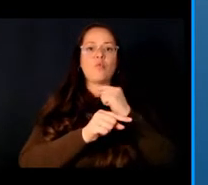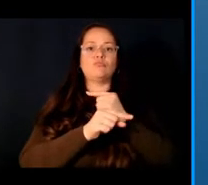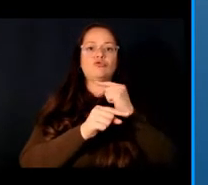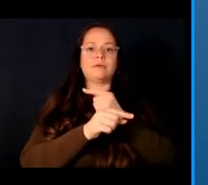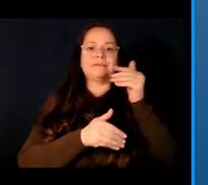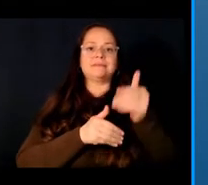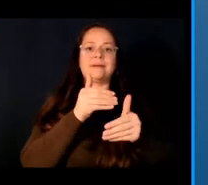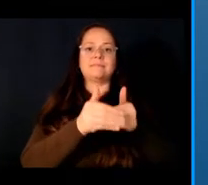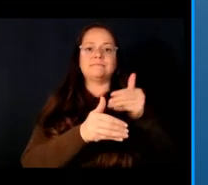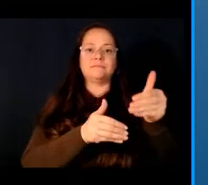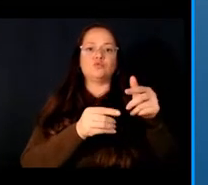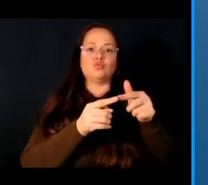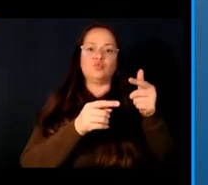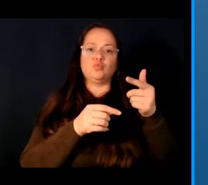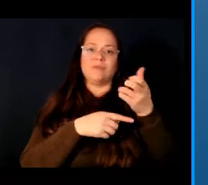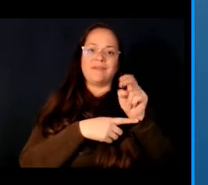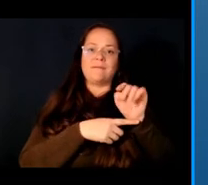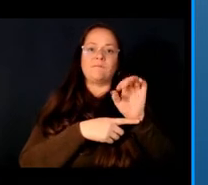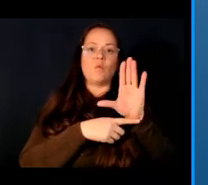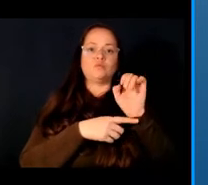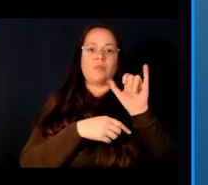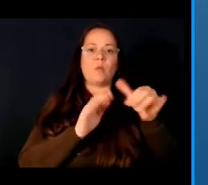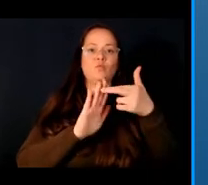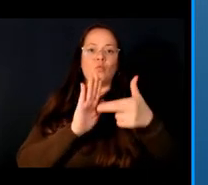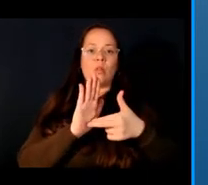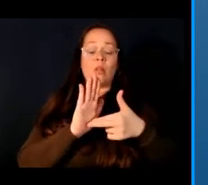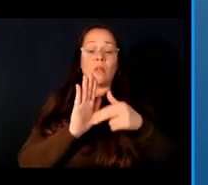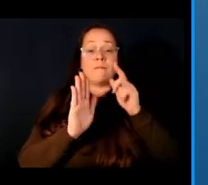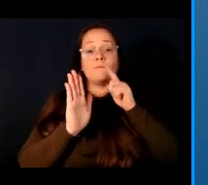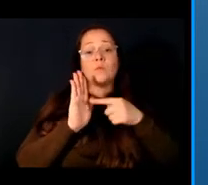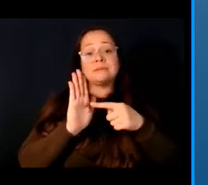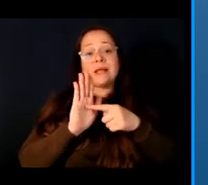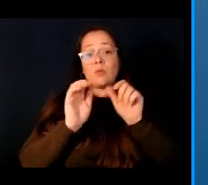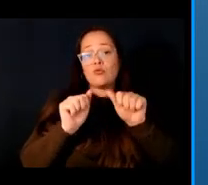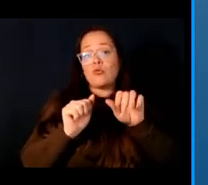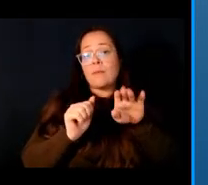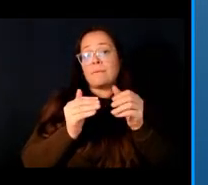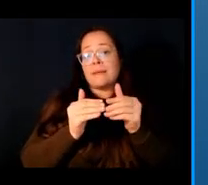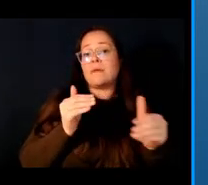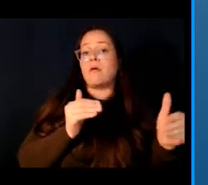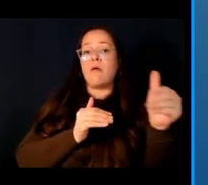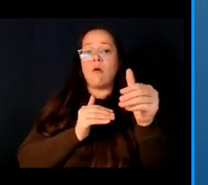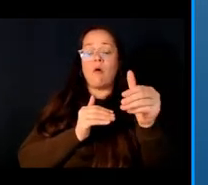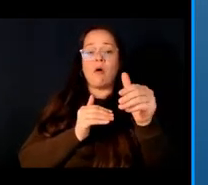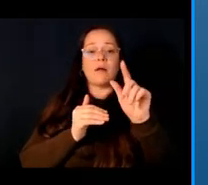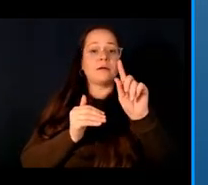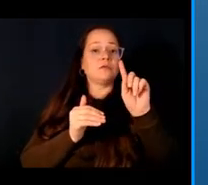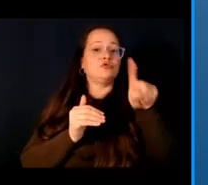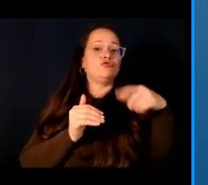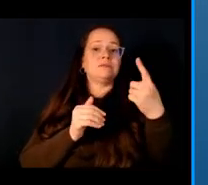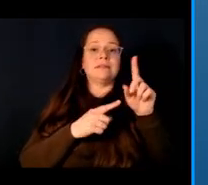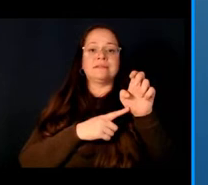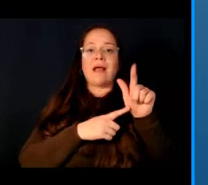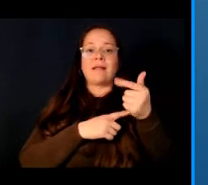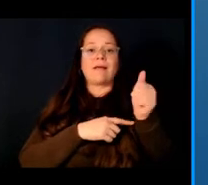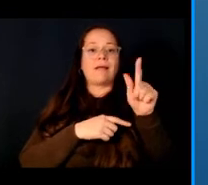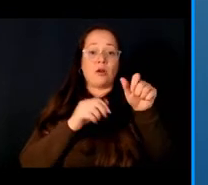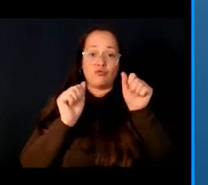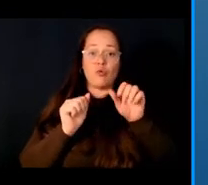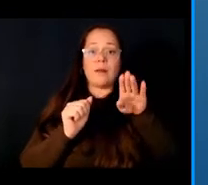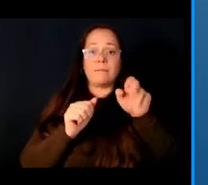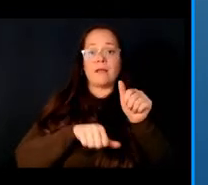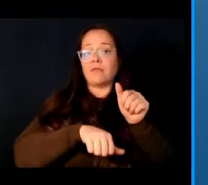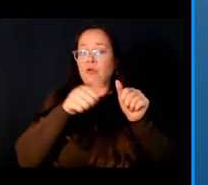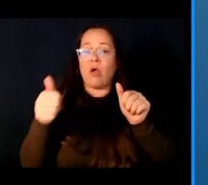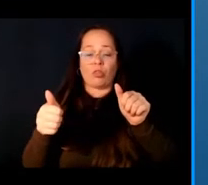rules that aren't just for example that could go beyond merely having their delegates trip to other authorities within the purview of the